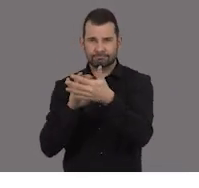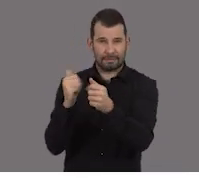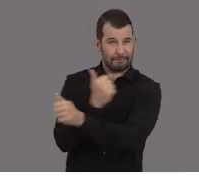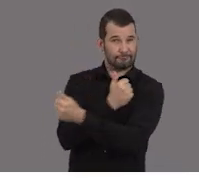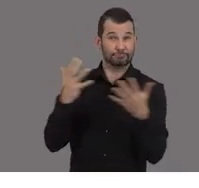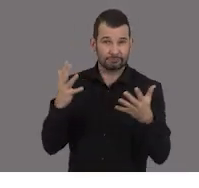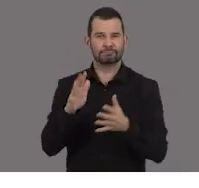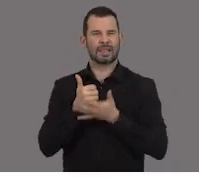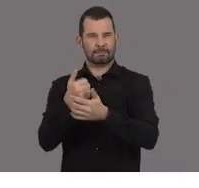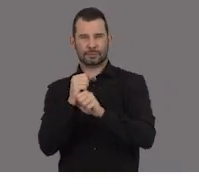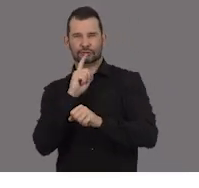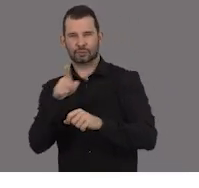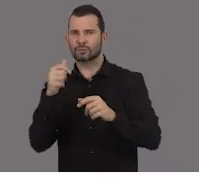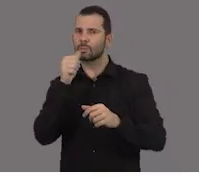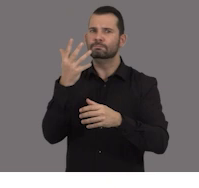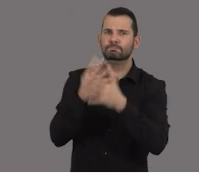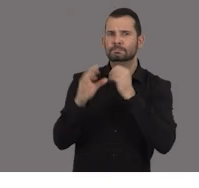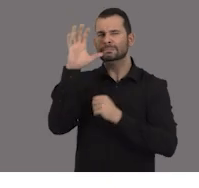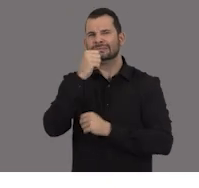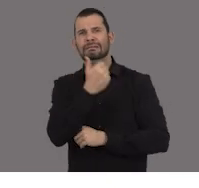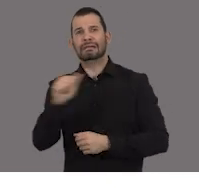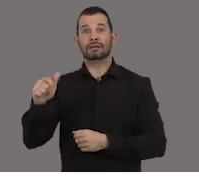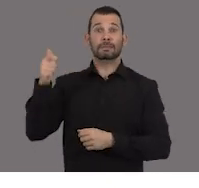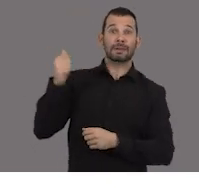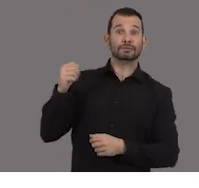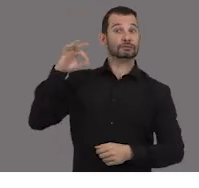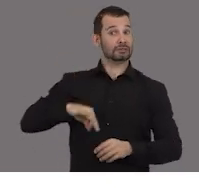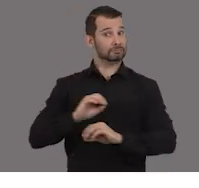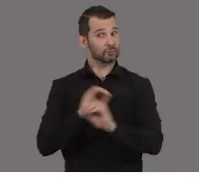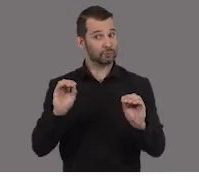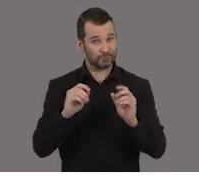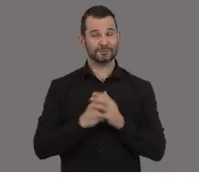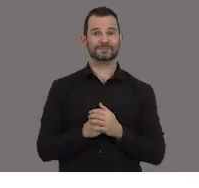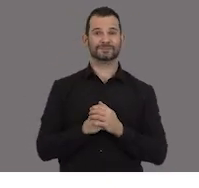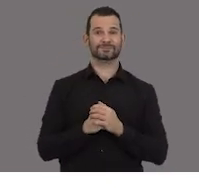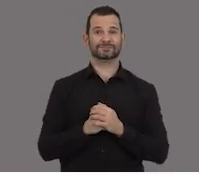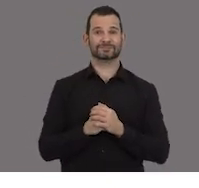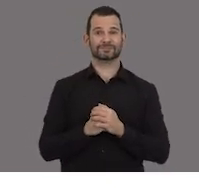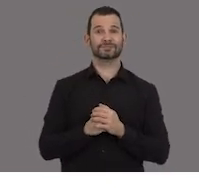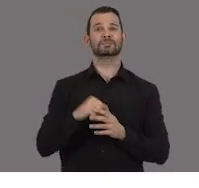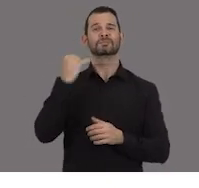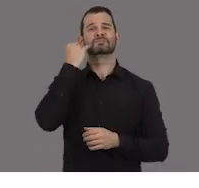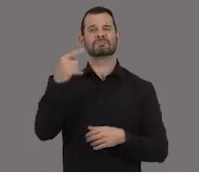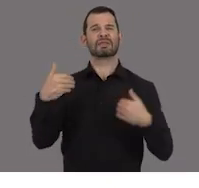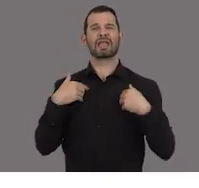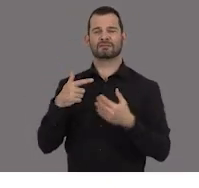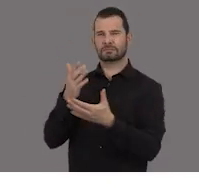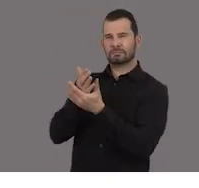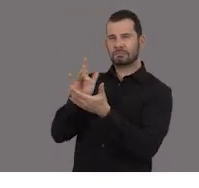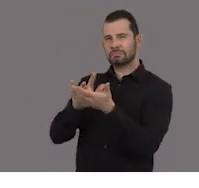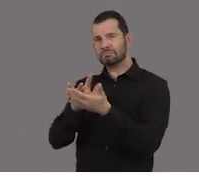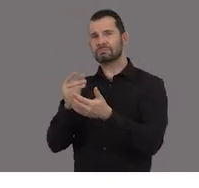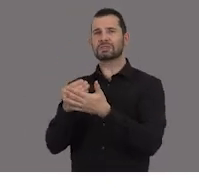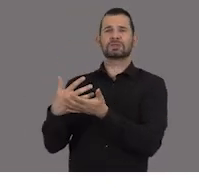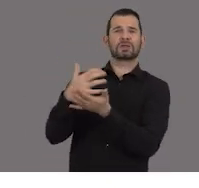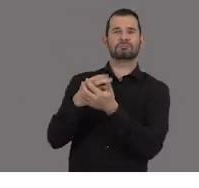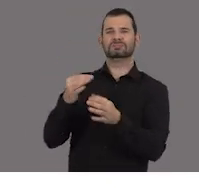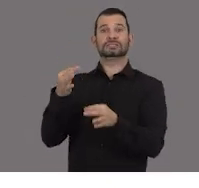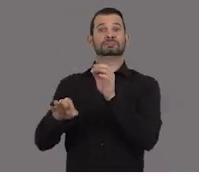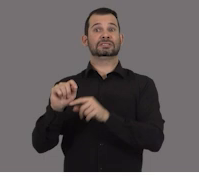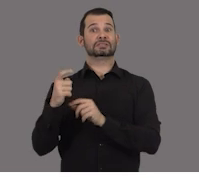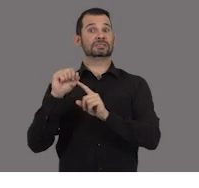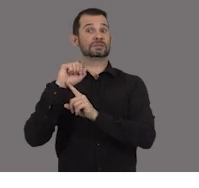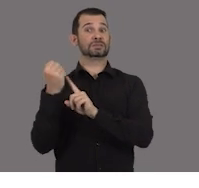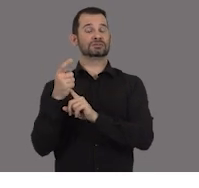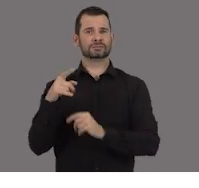calculates everything, and helps make sure you don't miss out on any benefits or credits. If you have a